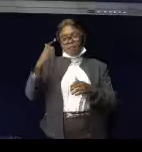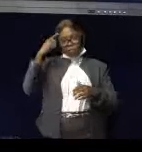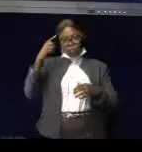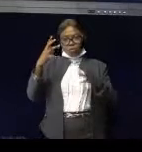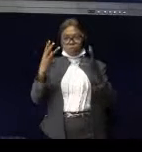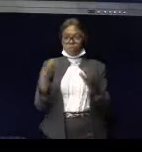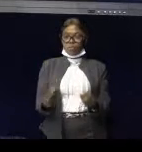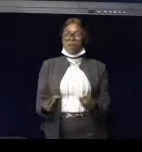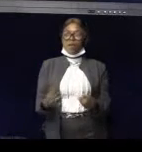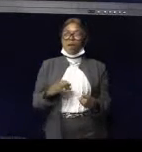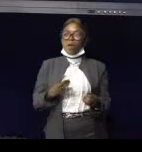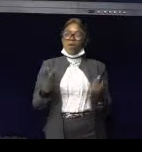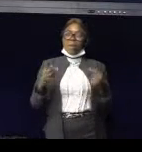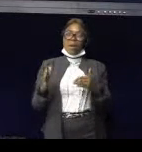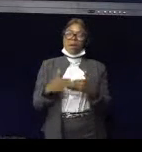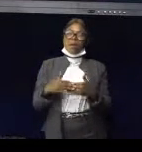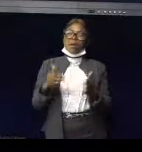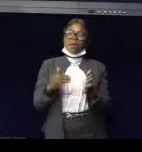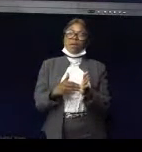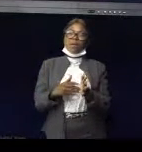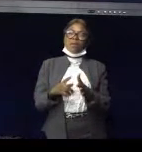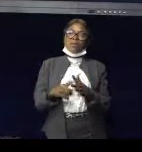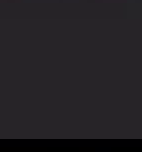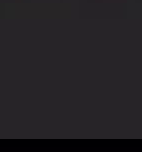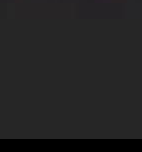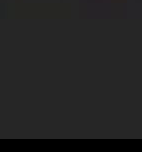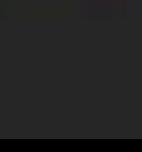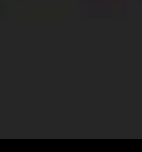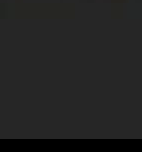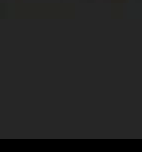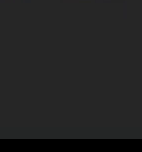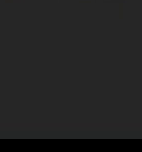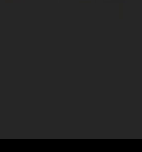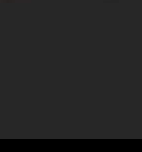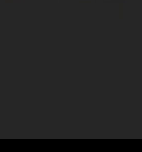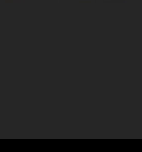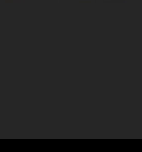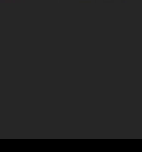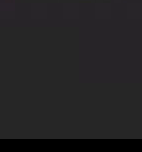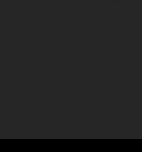to tackle. I'll be back in another 1 minute. Begin.